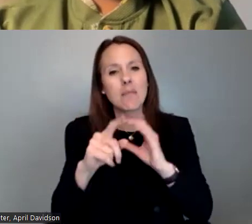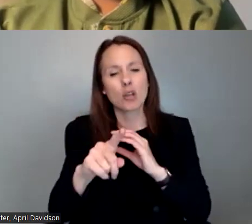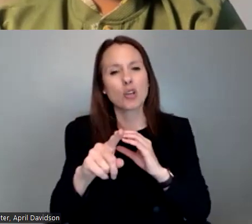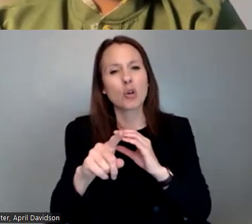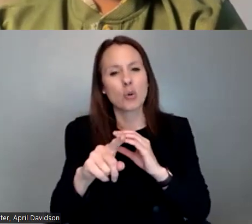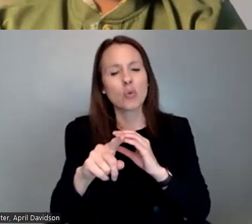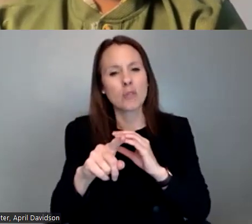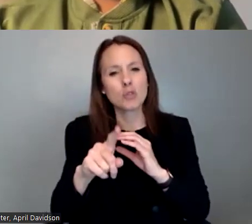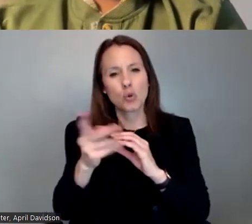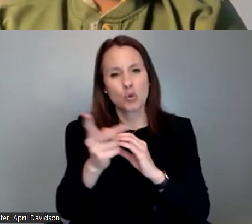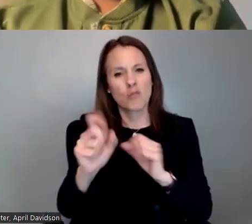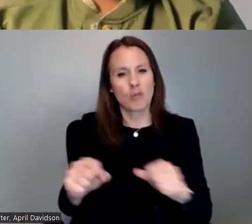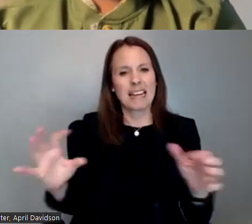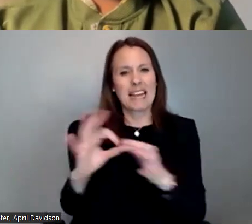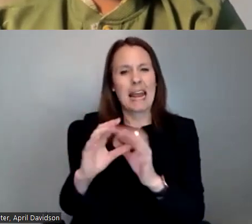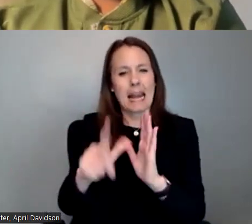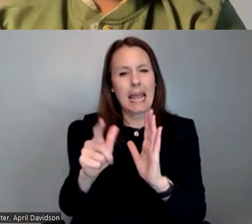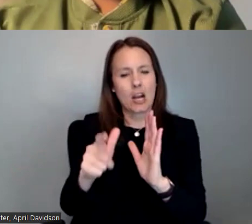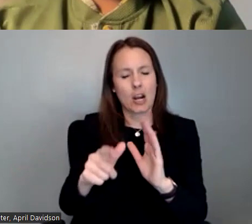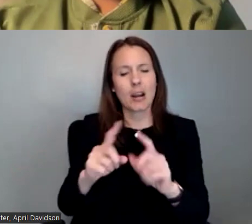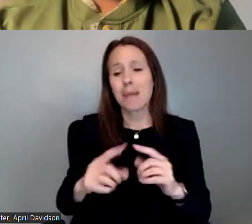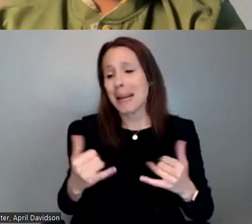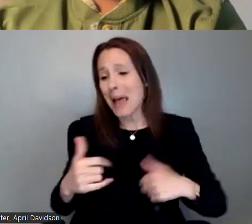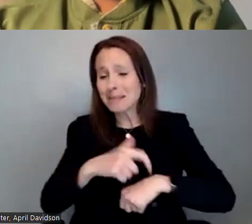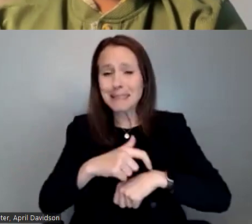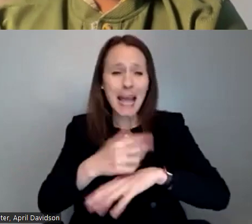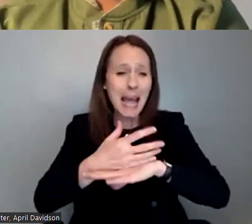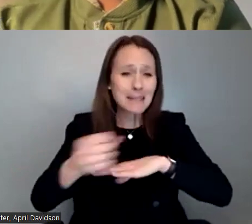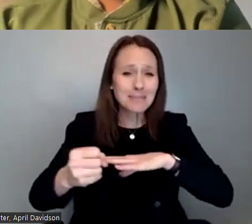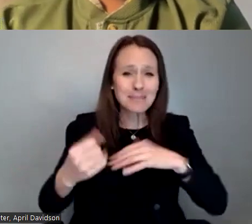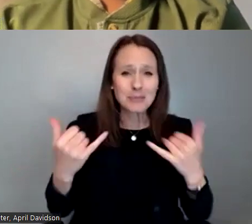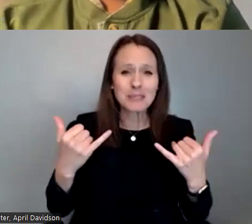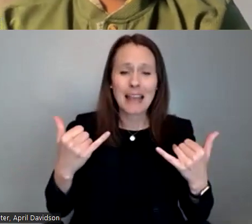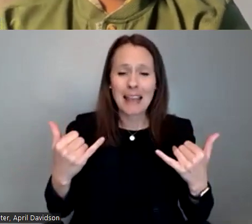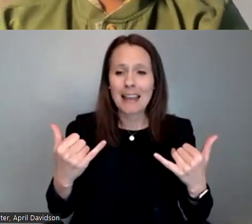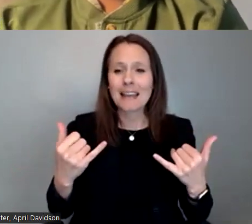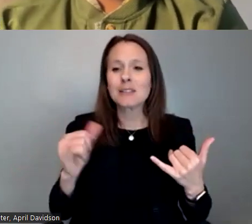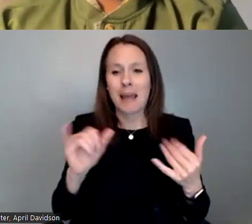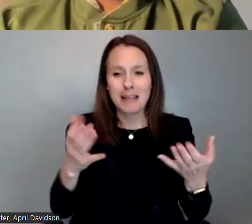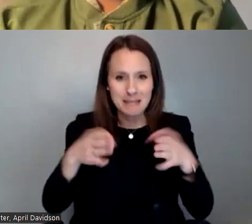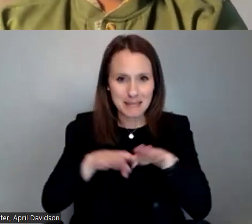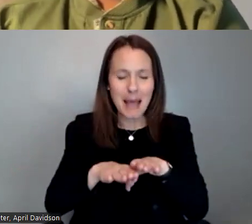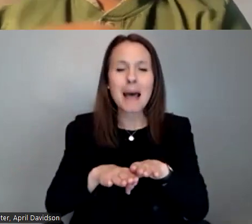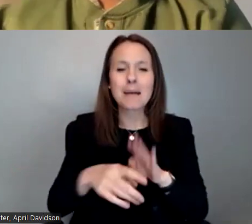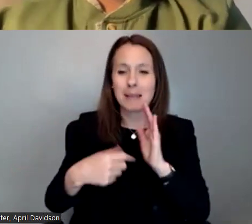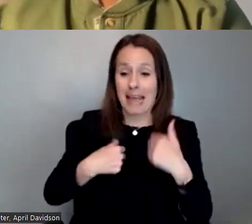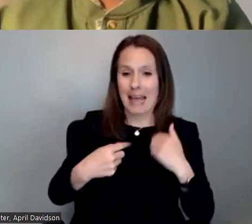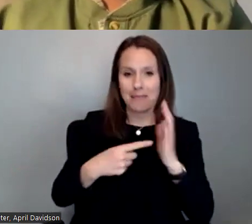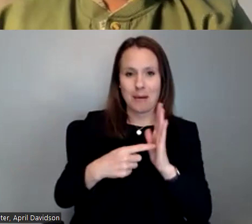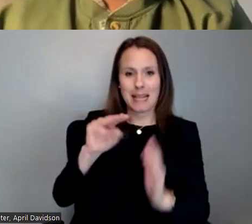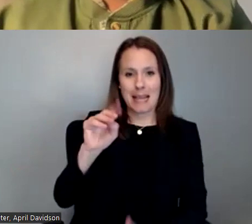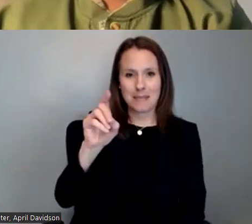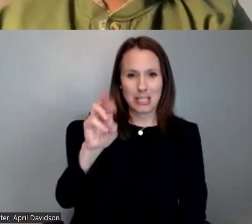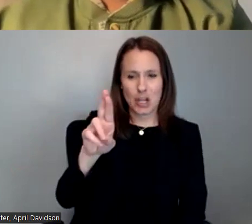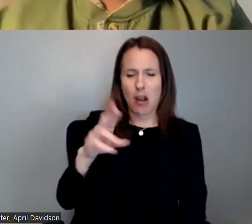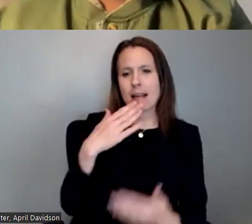to Okay. connect with that person. But we are at the end of our time for today. As we close, on behalf of the Michigan Department of Civil Rights, I would like to thank all of